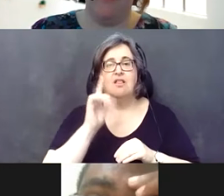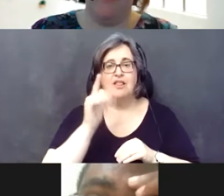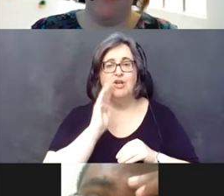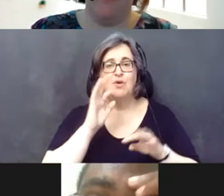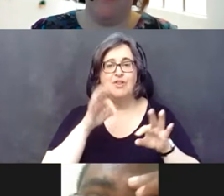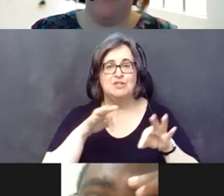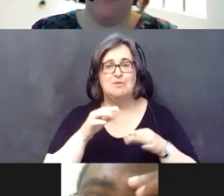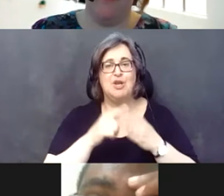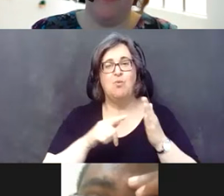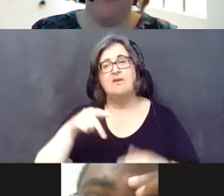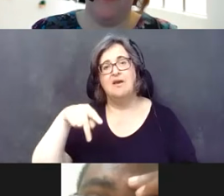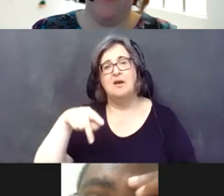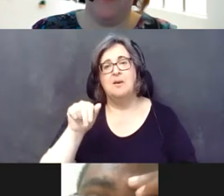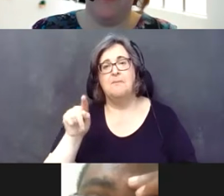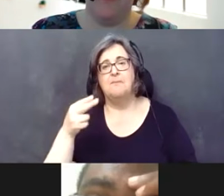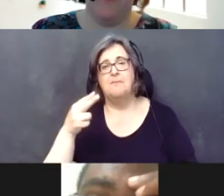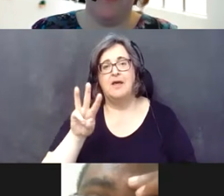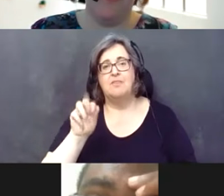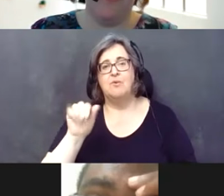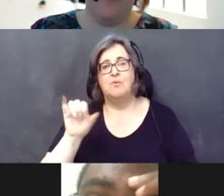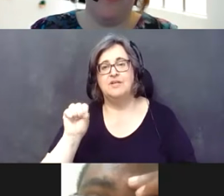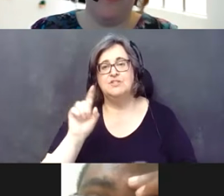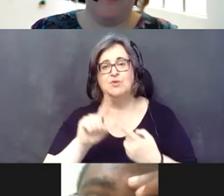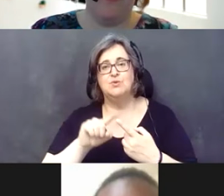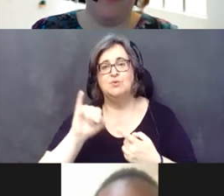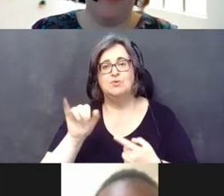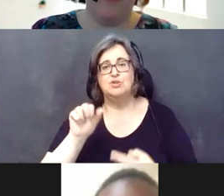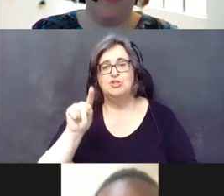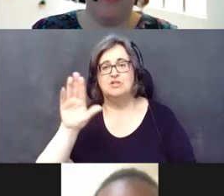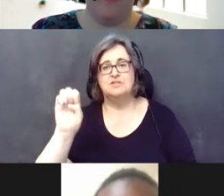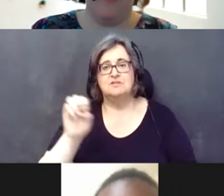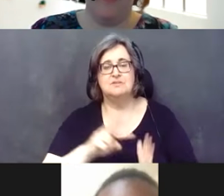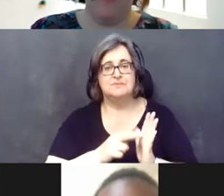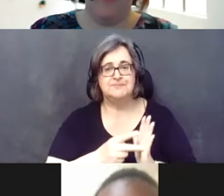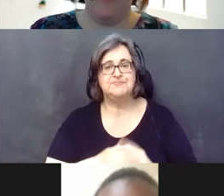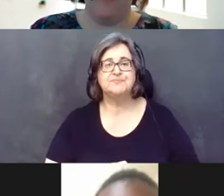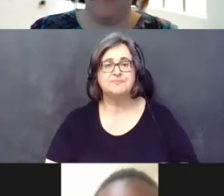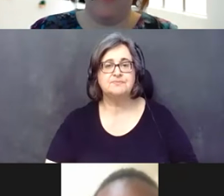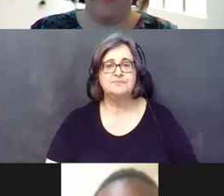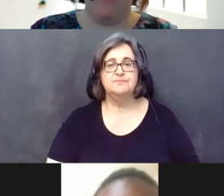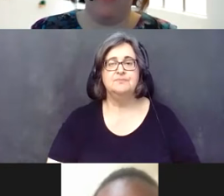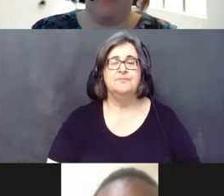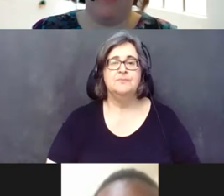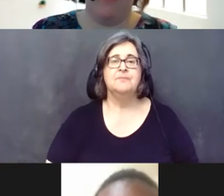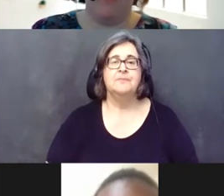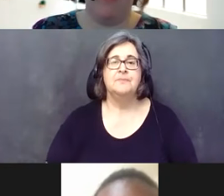this presentation. But Eddie, I would say that